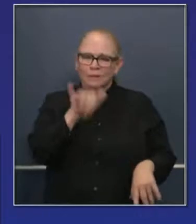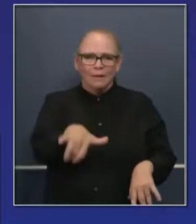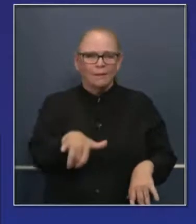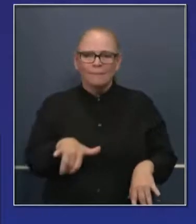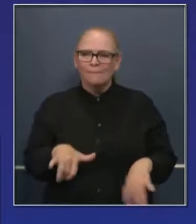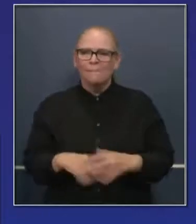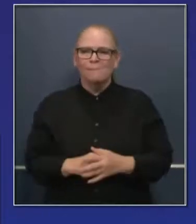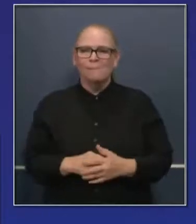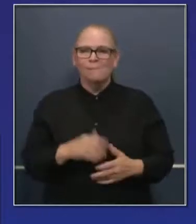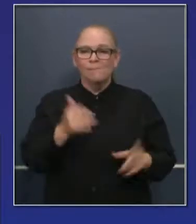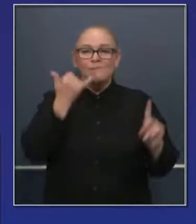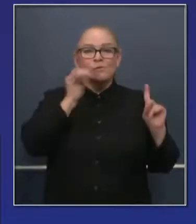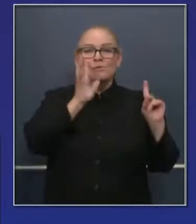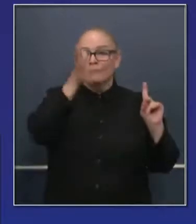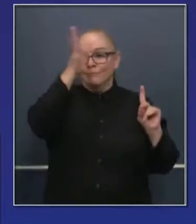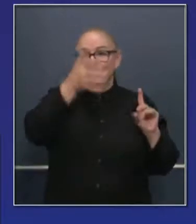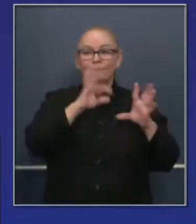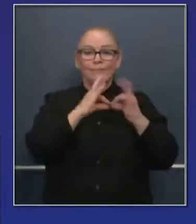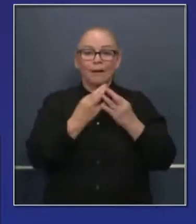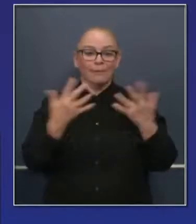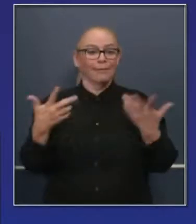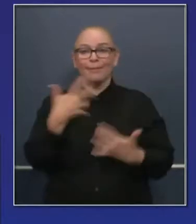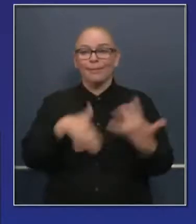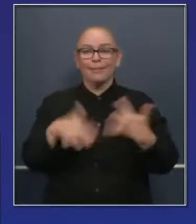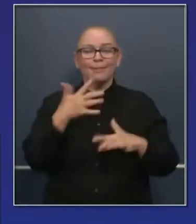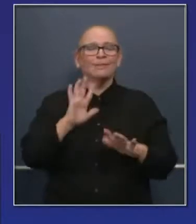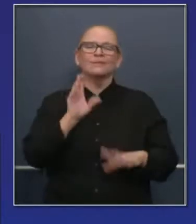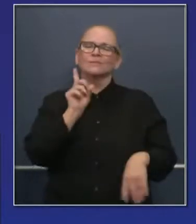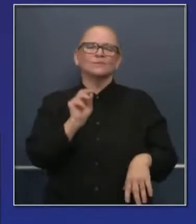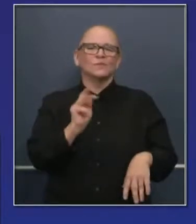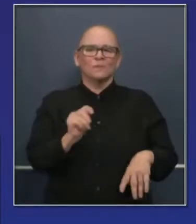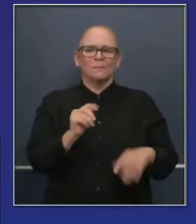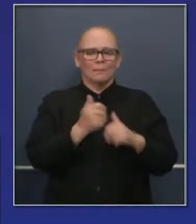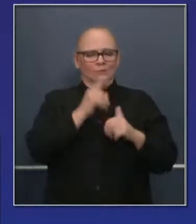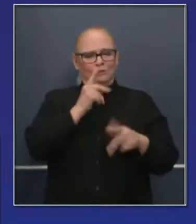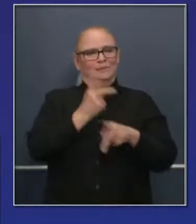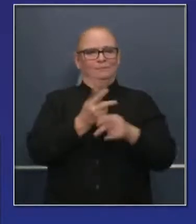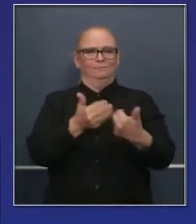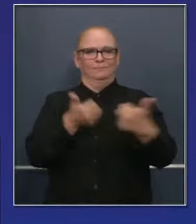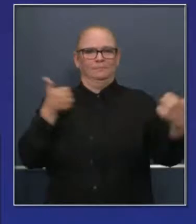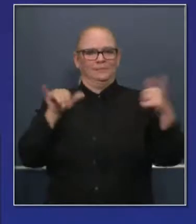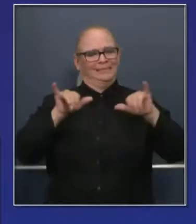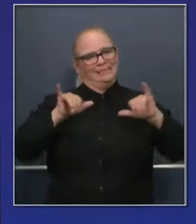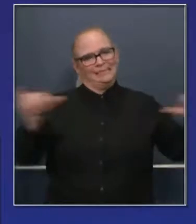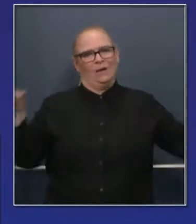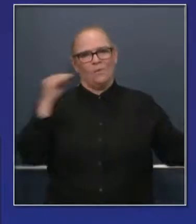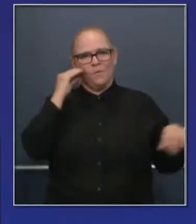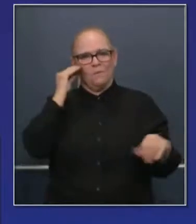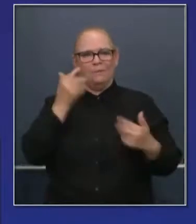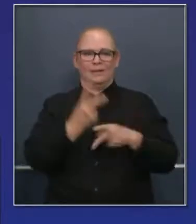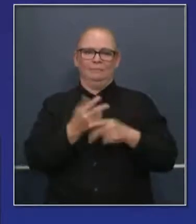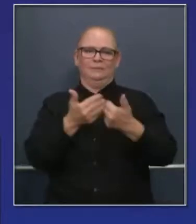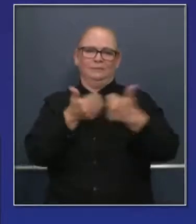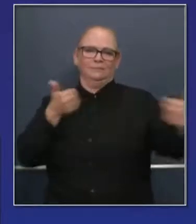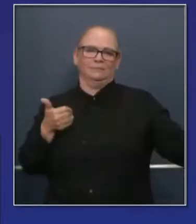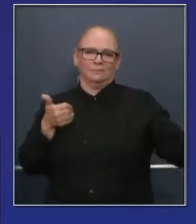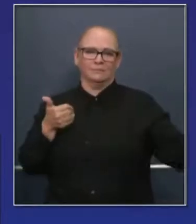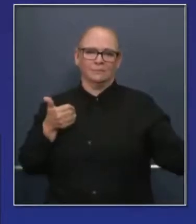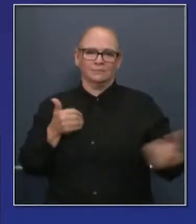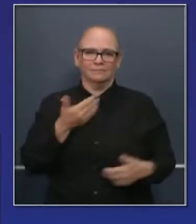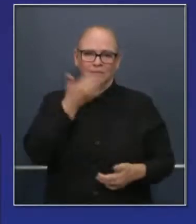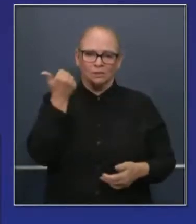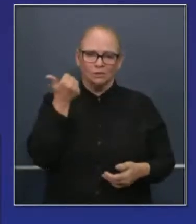generationally, you are connecting with loved ones and mixing in a way that